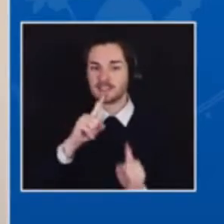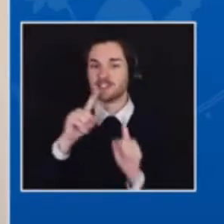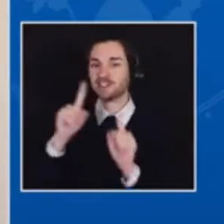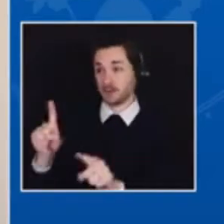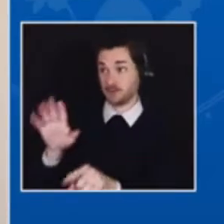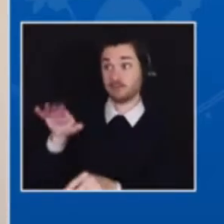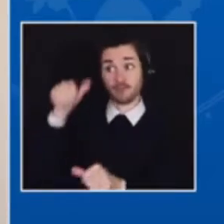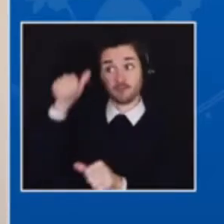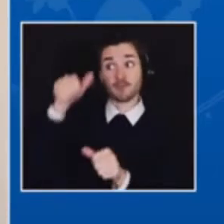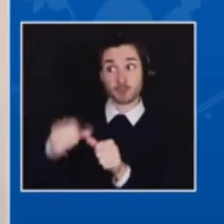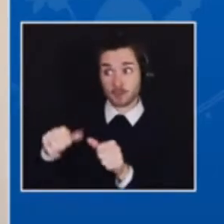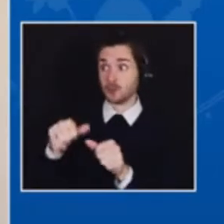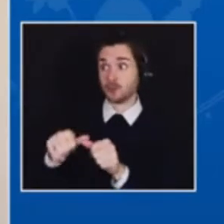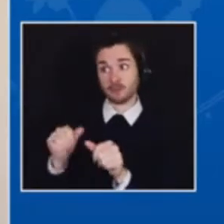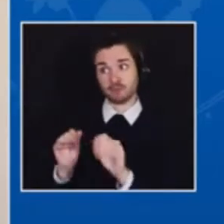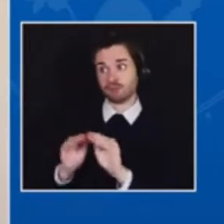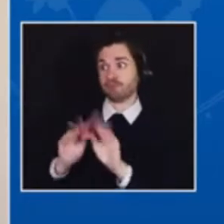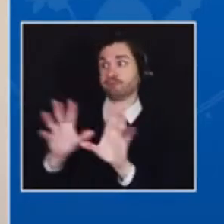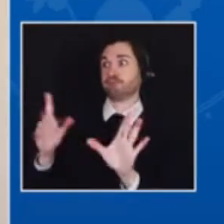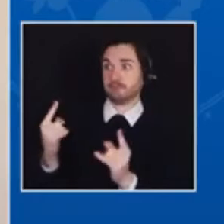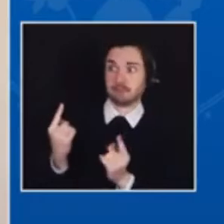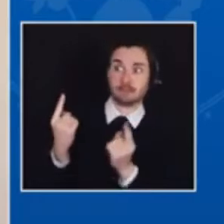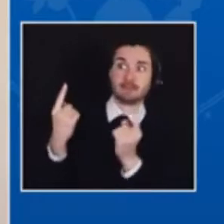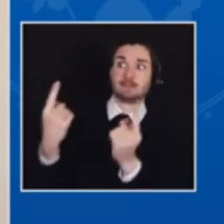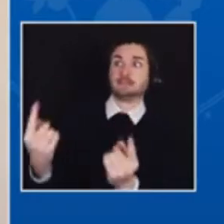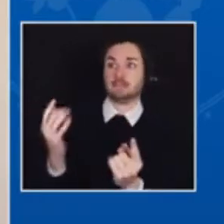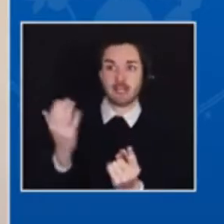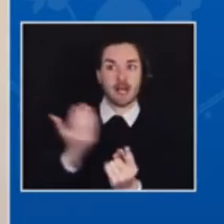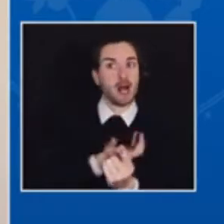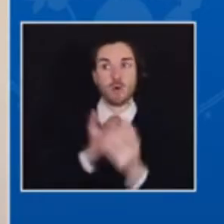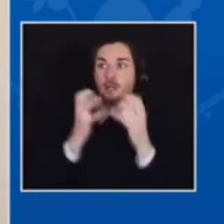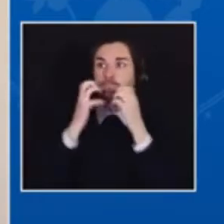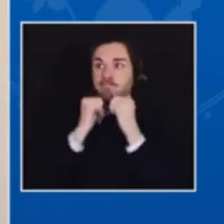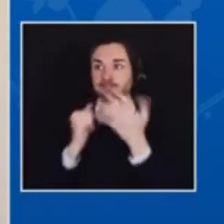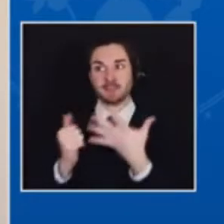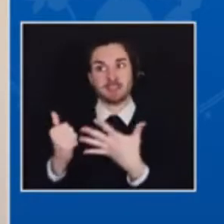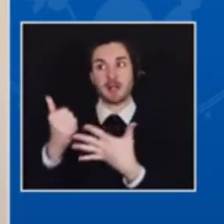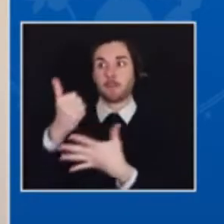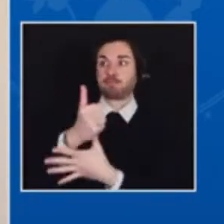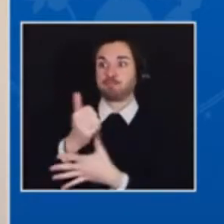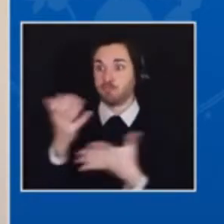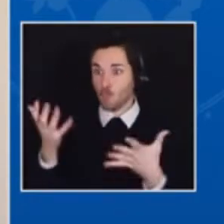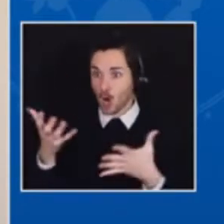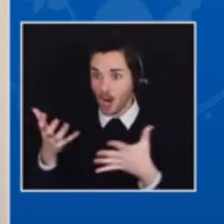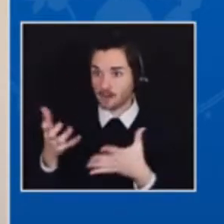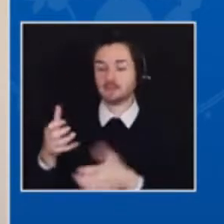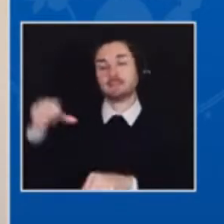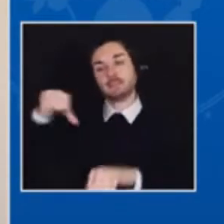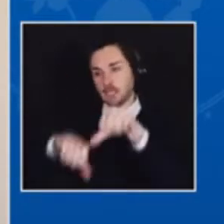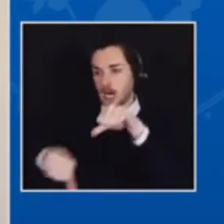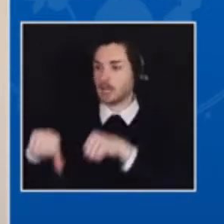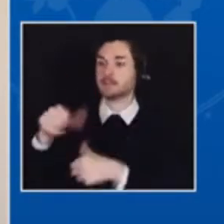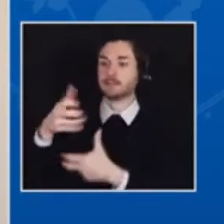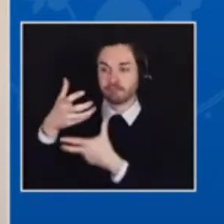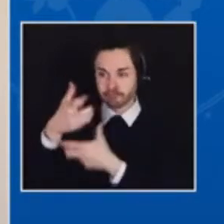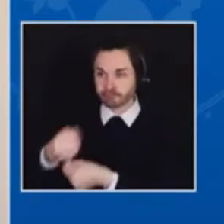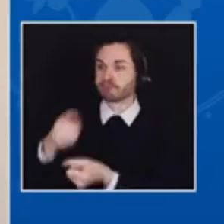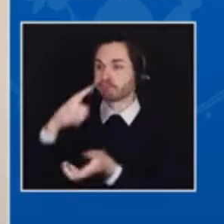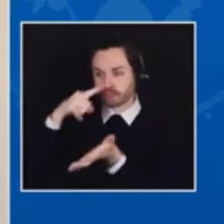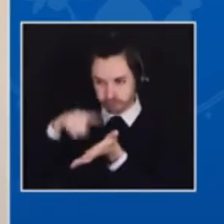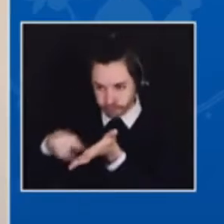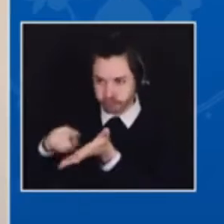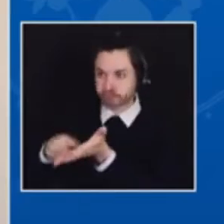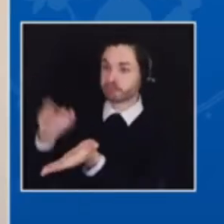and certainly as you've seen throughout the transition is the uh following the science and abiding uh keeping the safety of